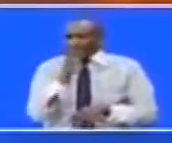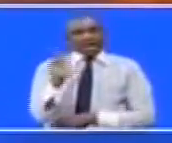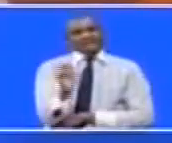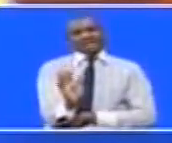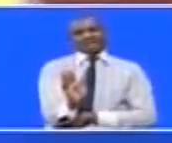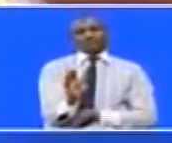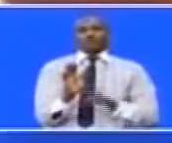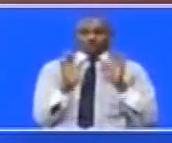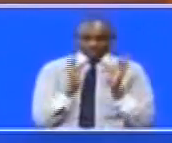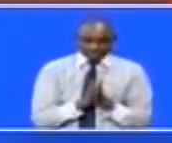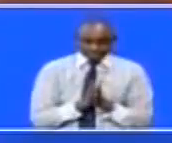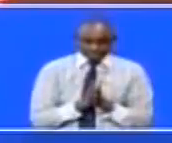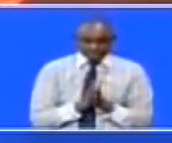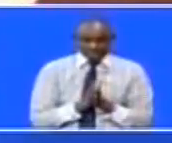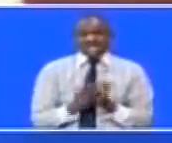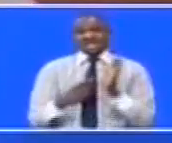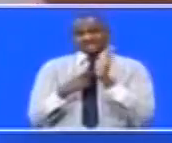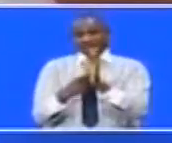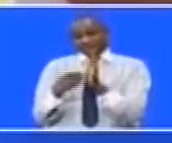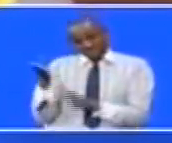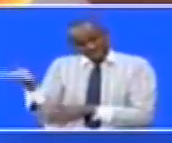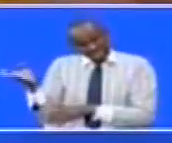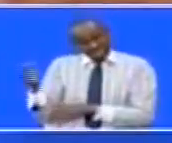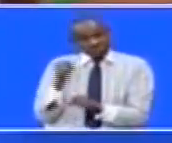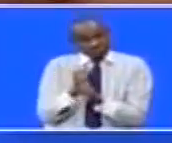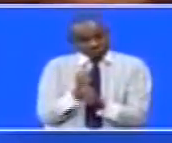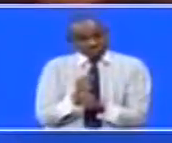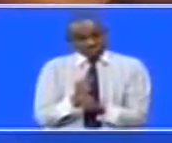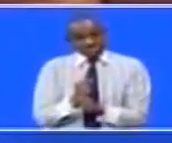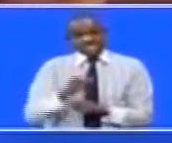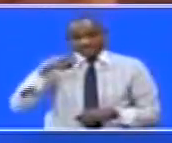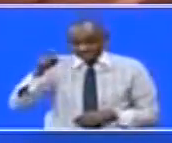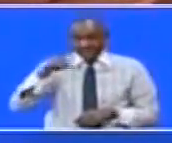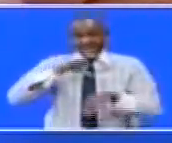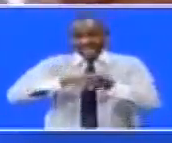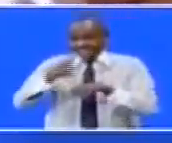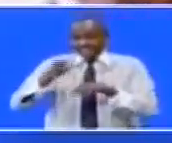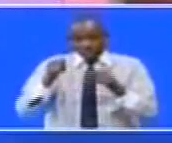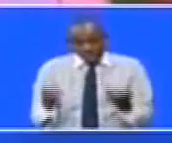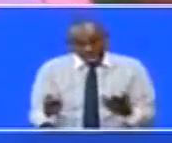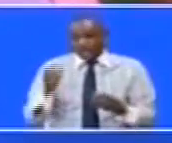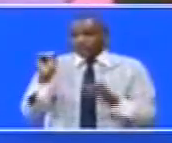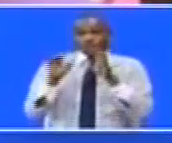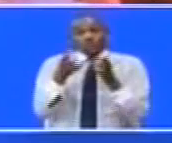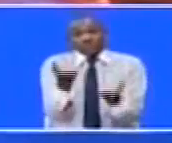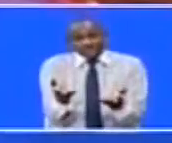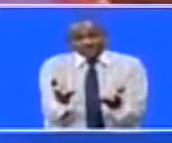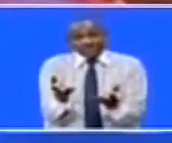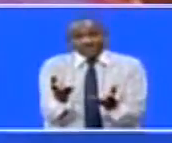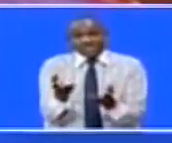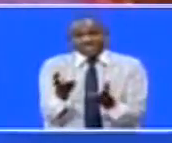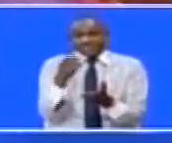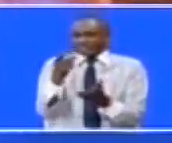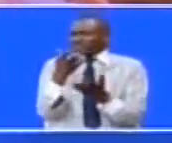forms. Take these discs and bottles, for example. They might seem useless, but the children have turned them into